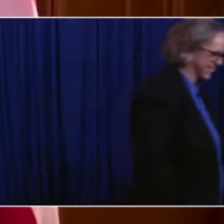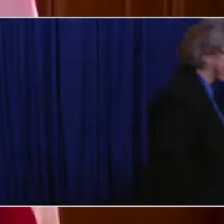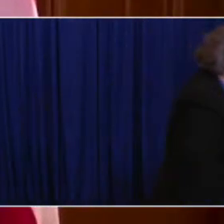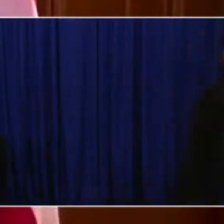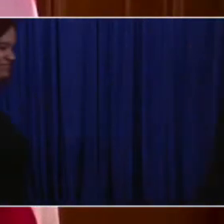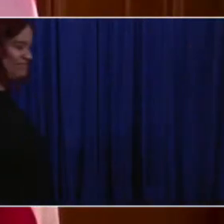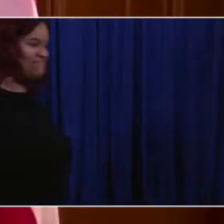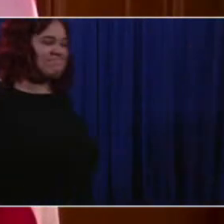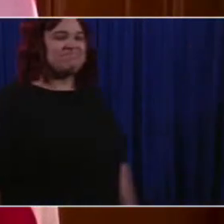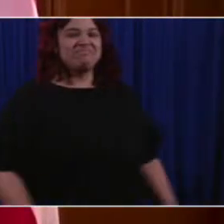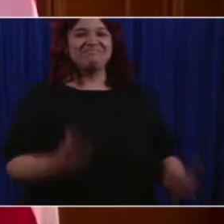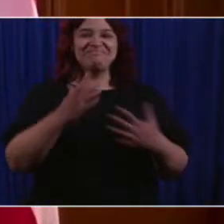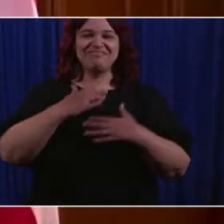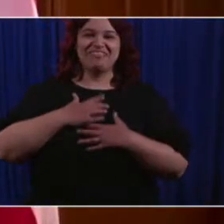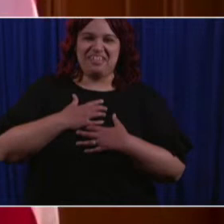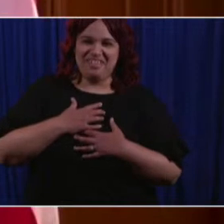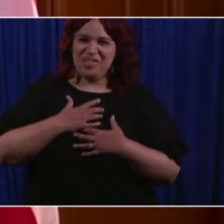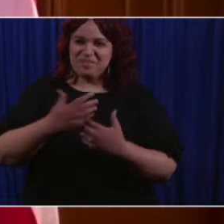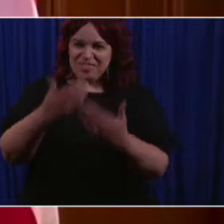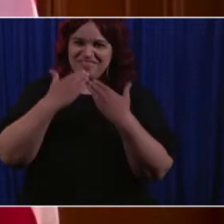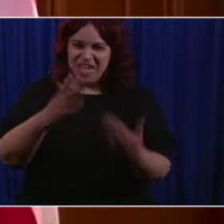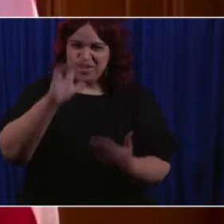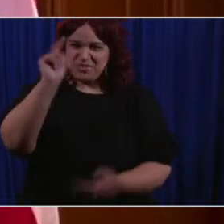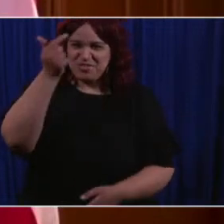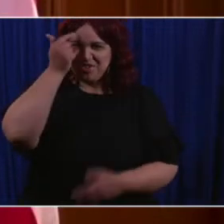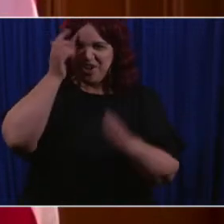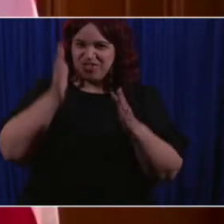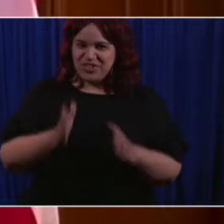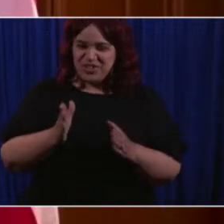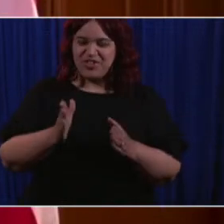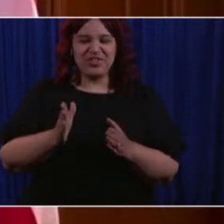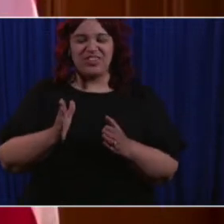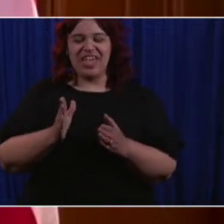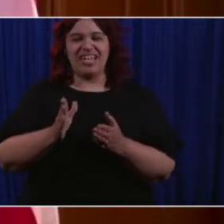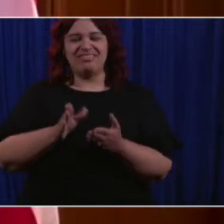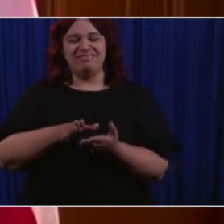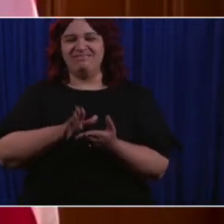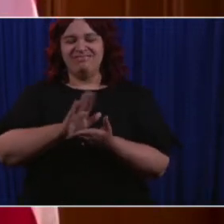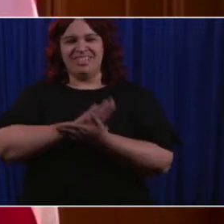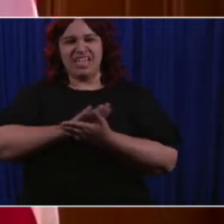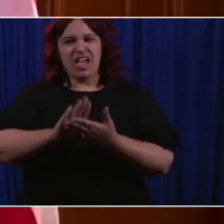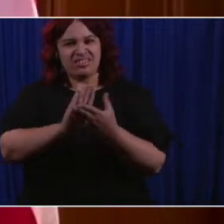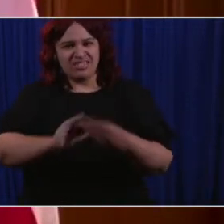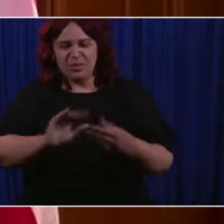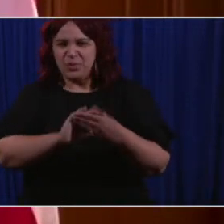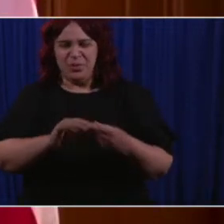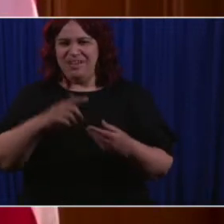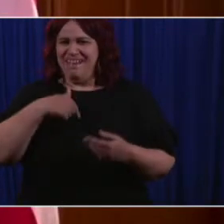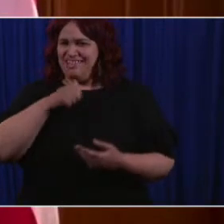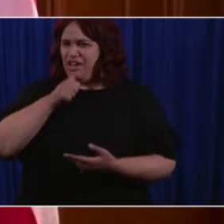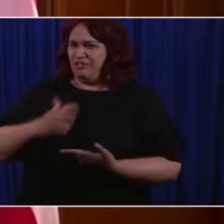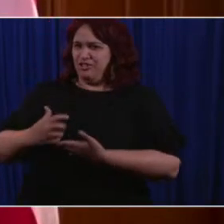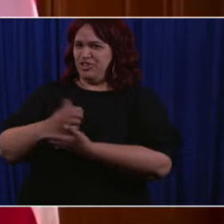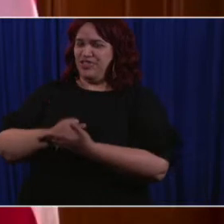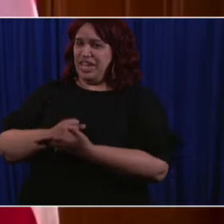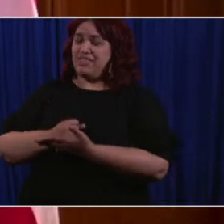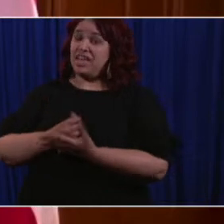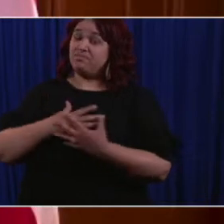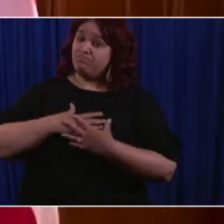Well, thank you, Governor, for that undeserved praise, and it should immediately be suspect coming from a politician.